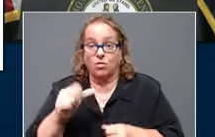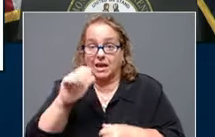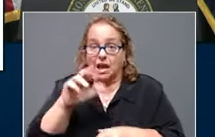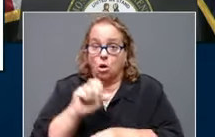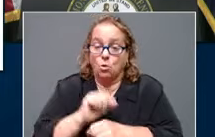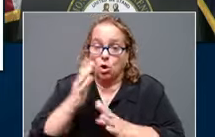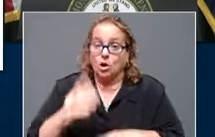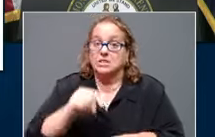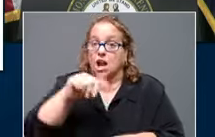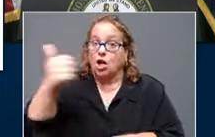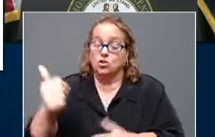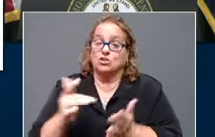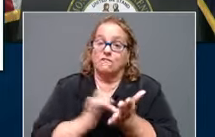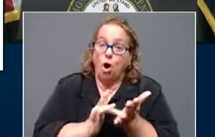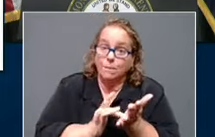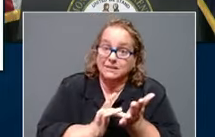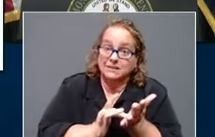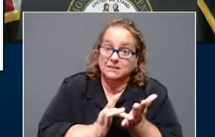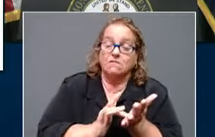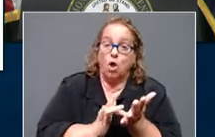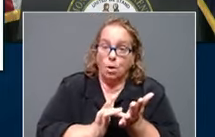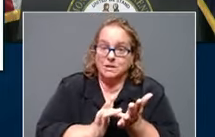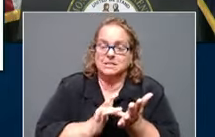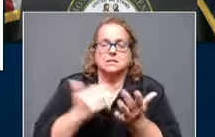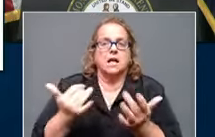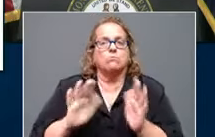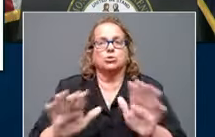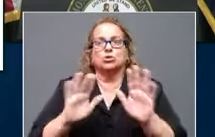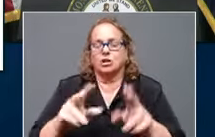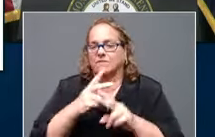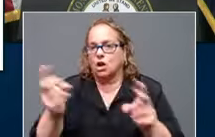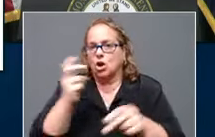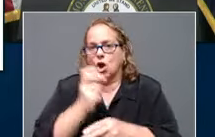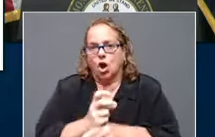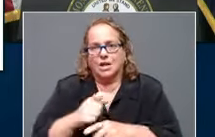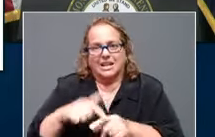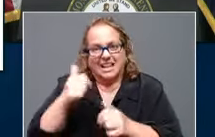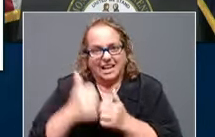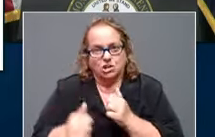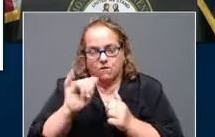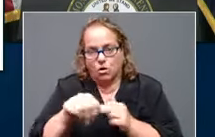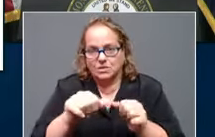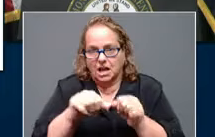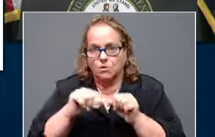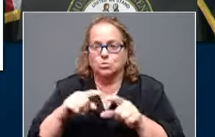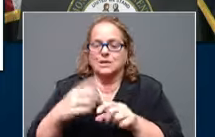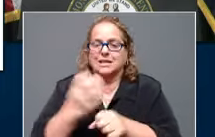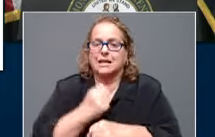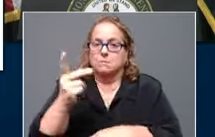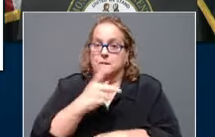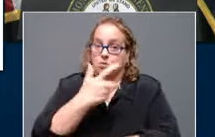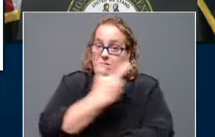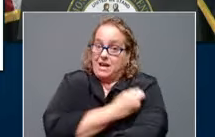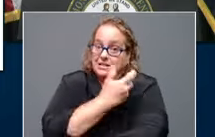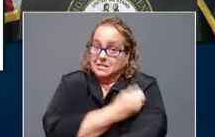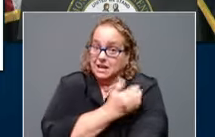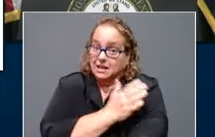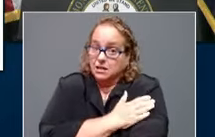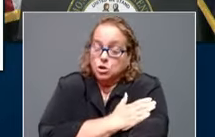this. Vaccines still work. Yes, we're facing something more dangerous, but the level of protection from the